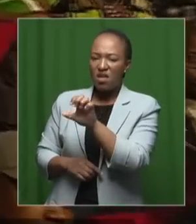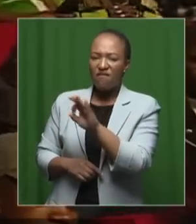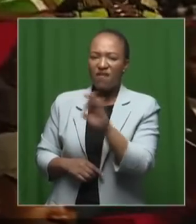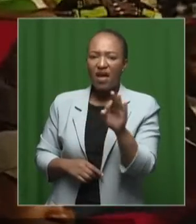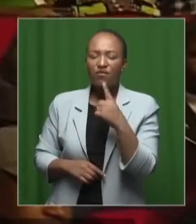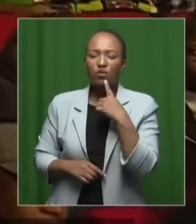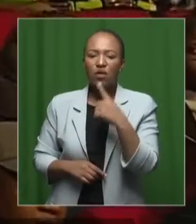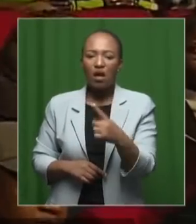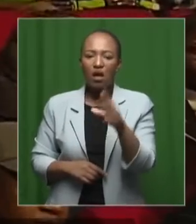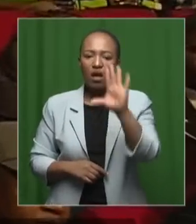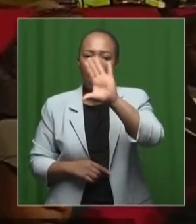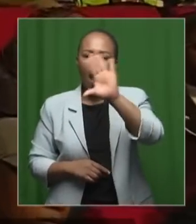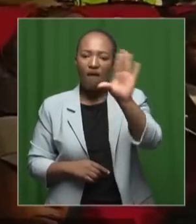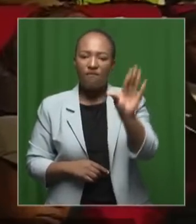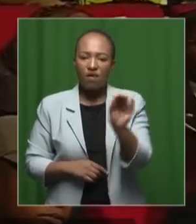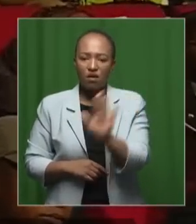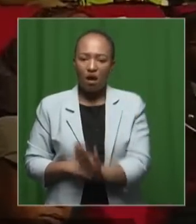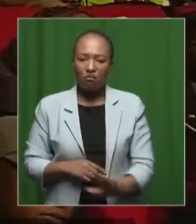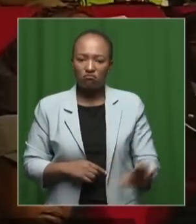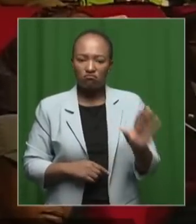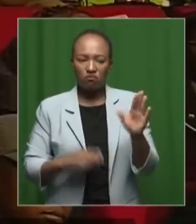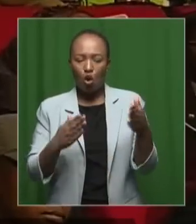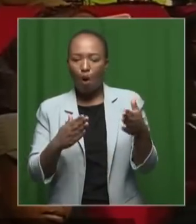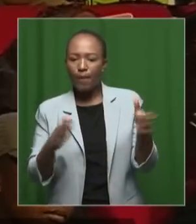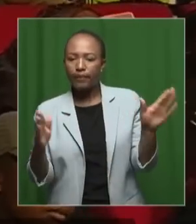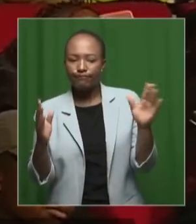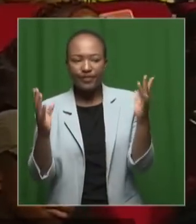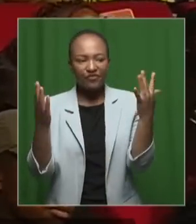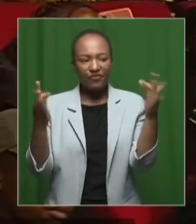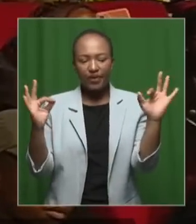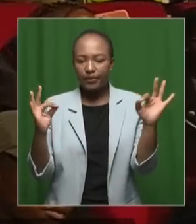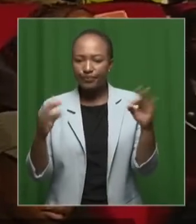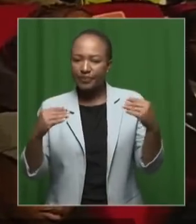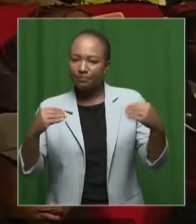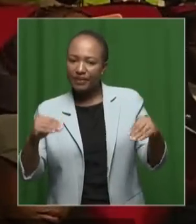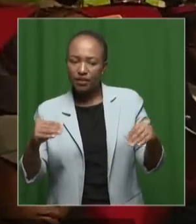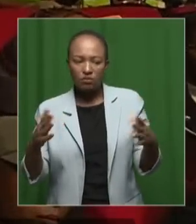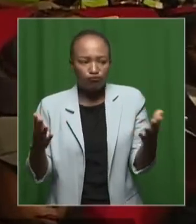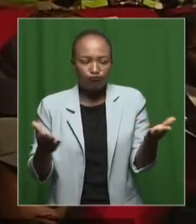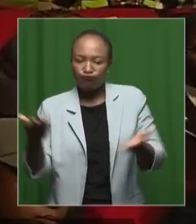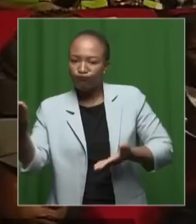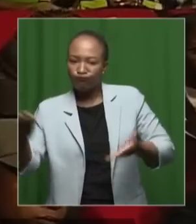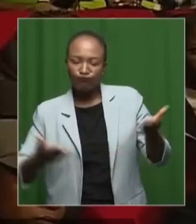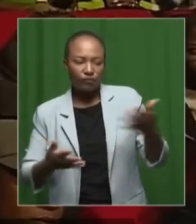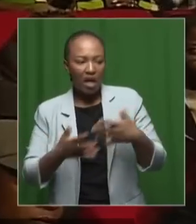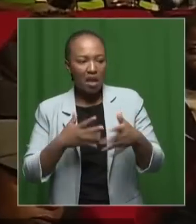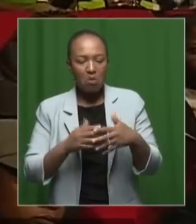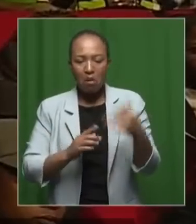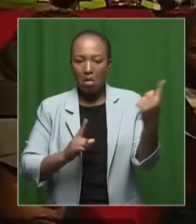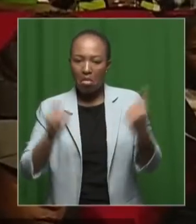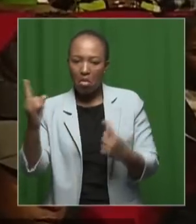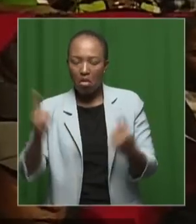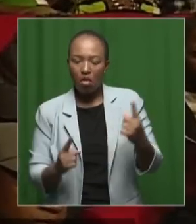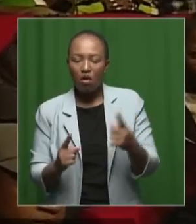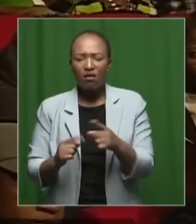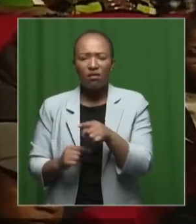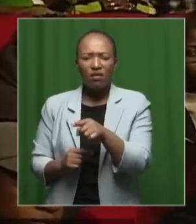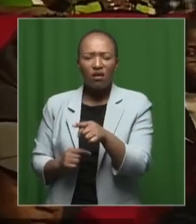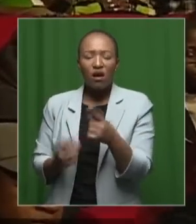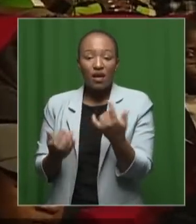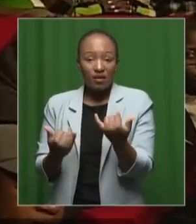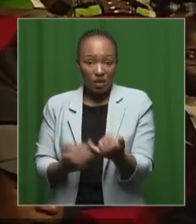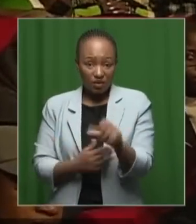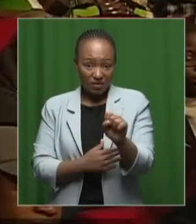free African trade. My question is, how will already in South Africa, we're facing a problem of cybersecurity,